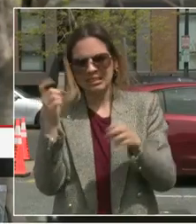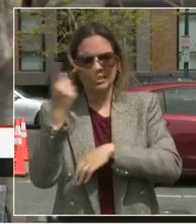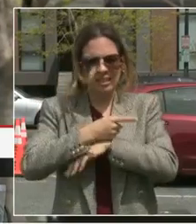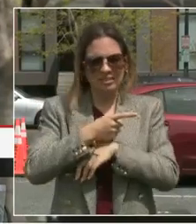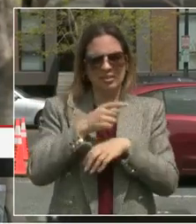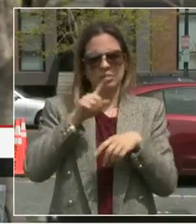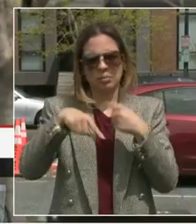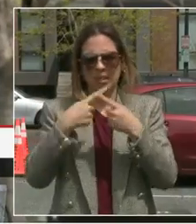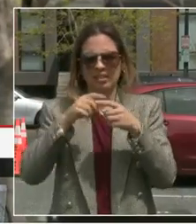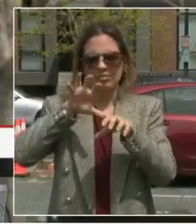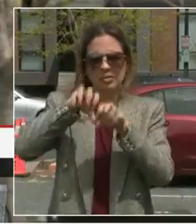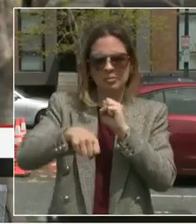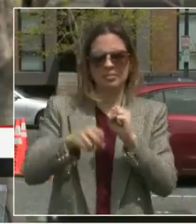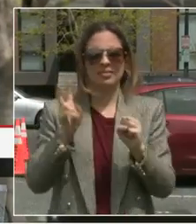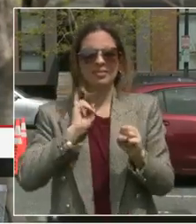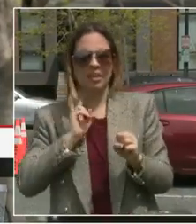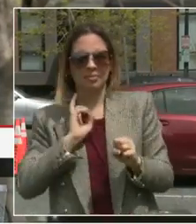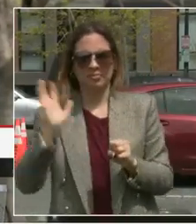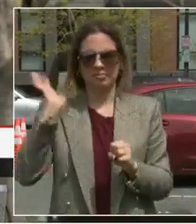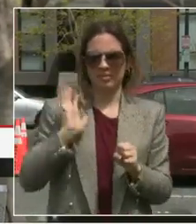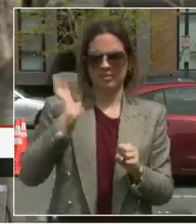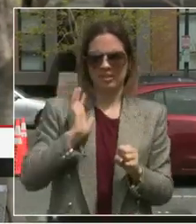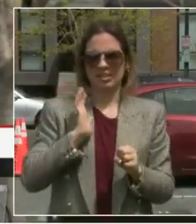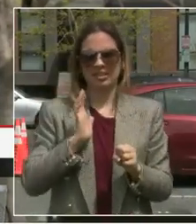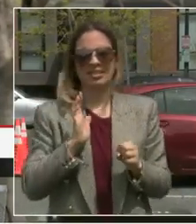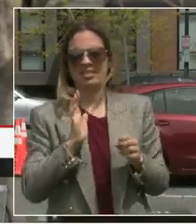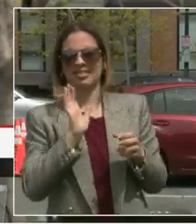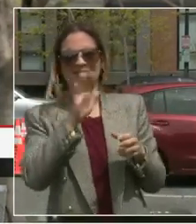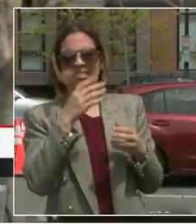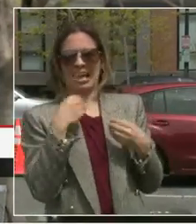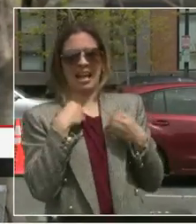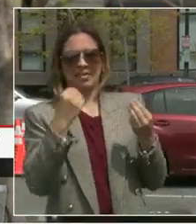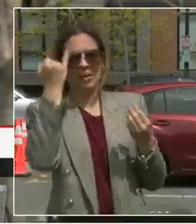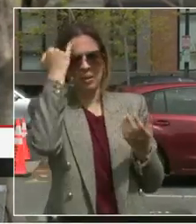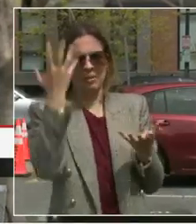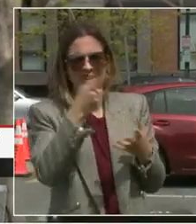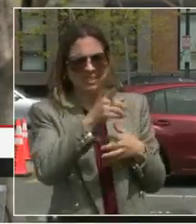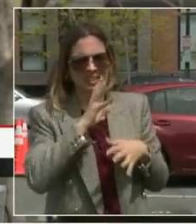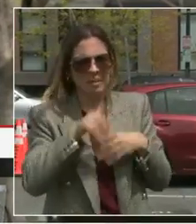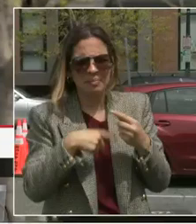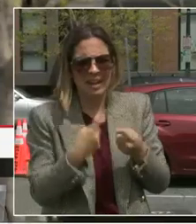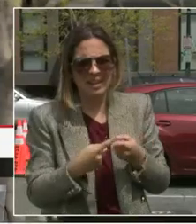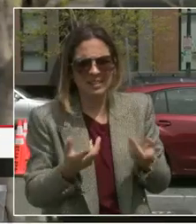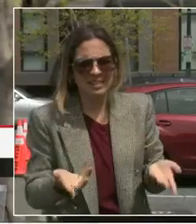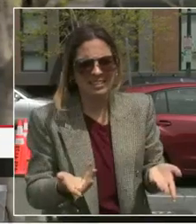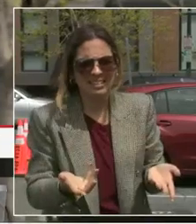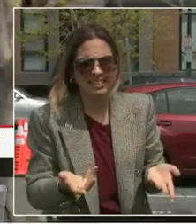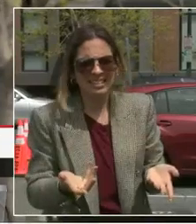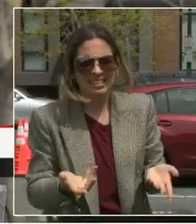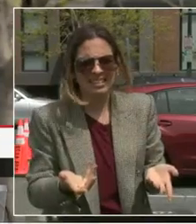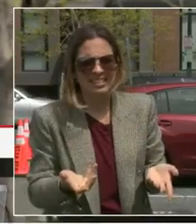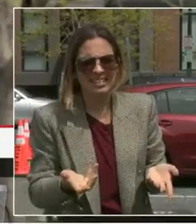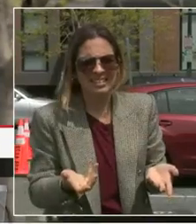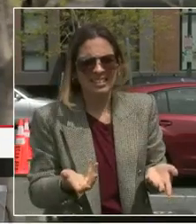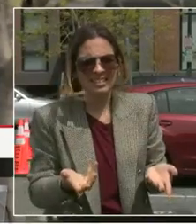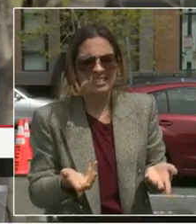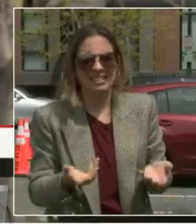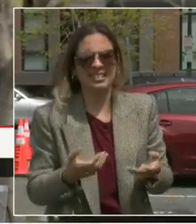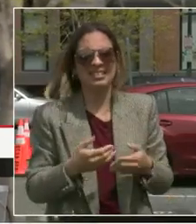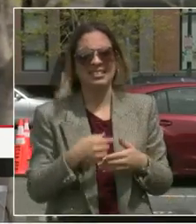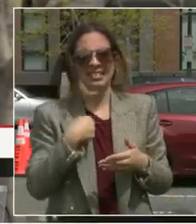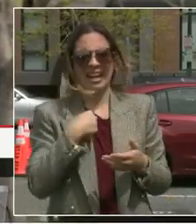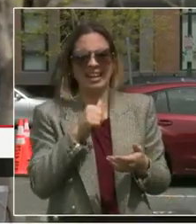past? Mark, I really have no idea what you're referring to. I will say that I don't pick